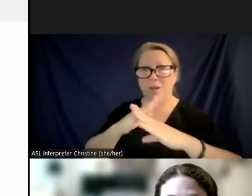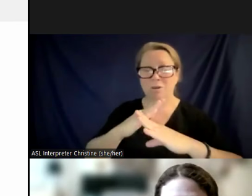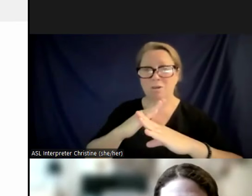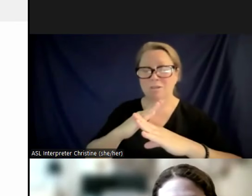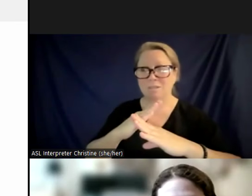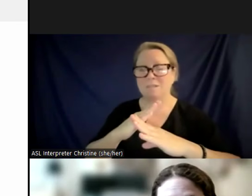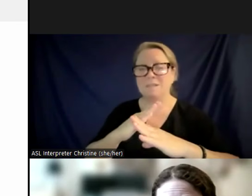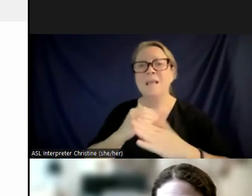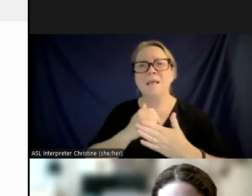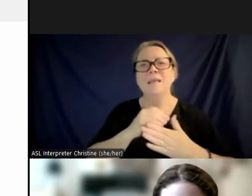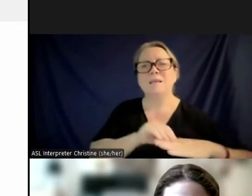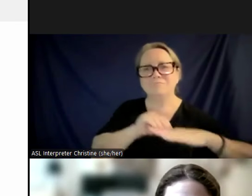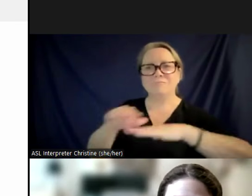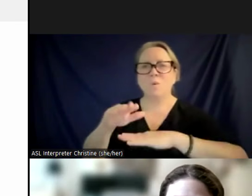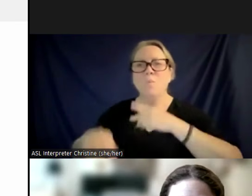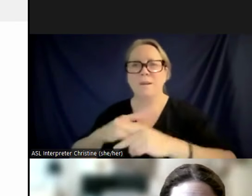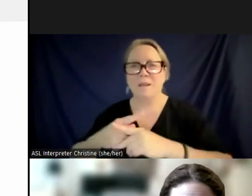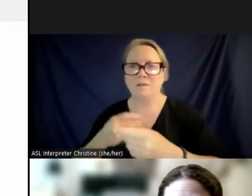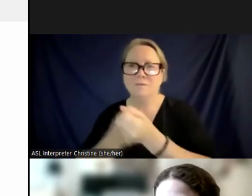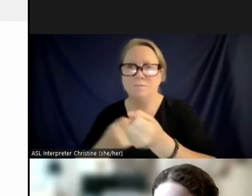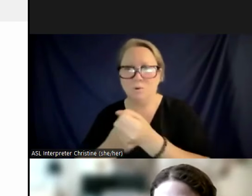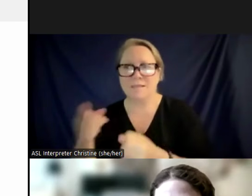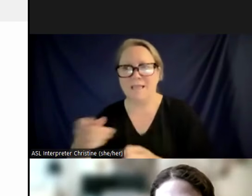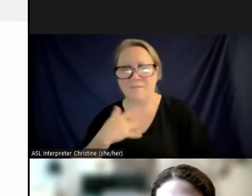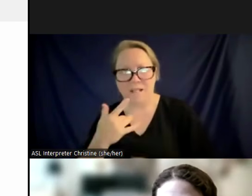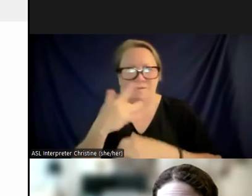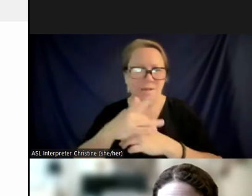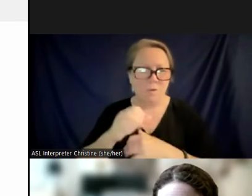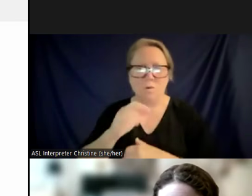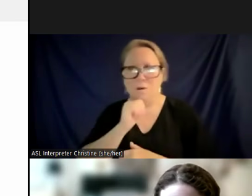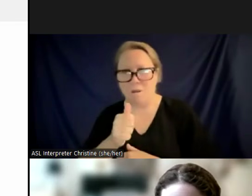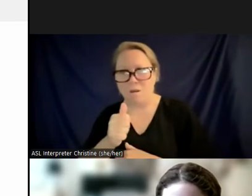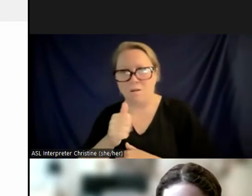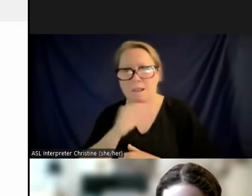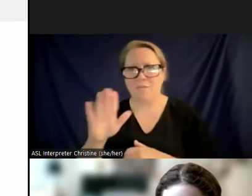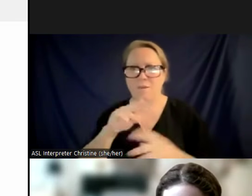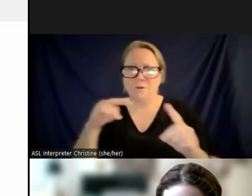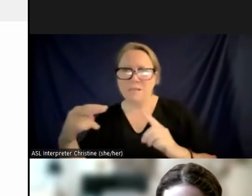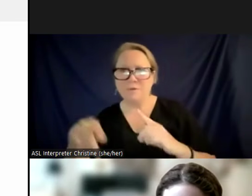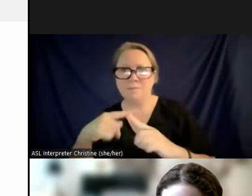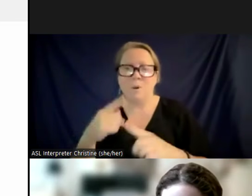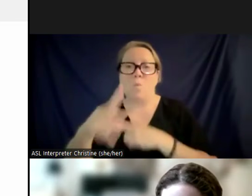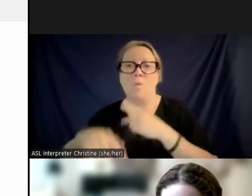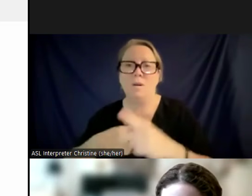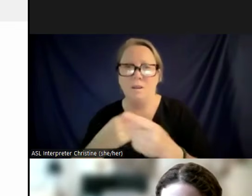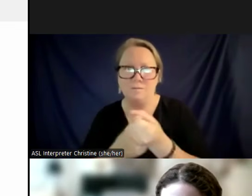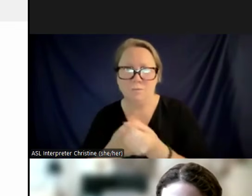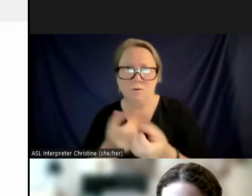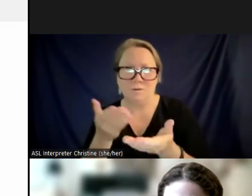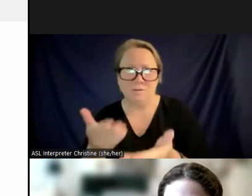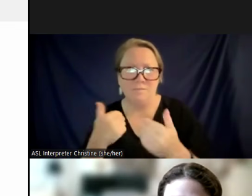help shape the types of supports that they feel are available to them and their perceptions of those supports.